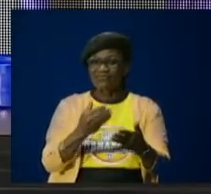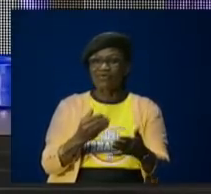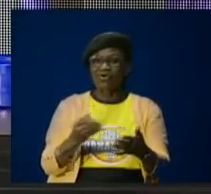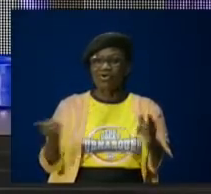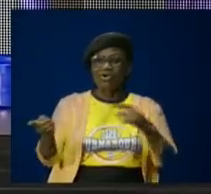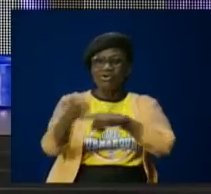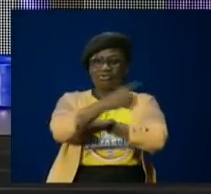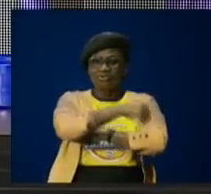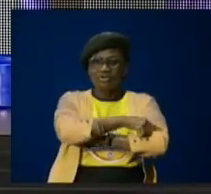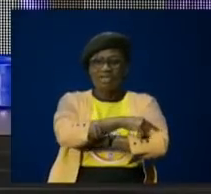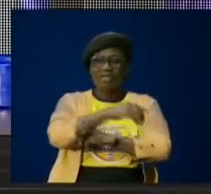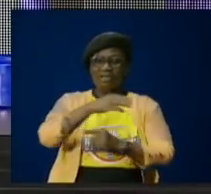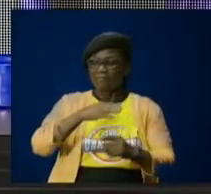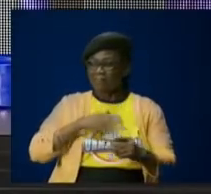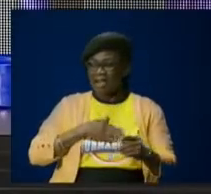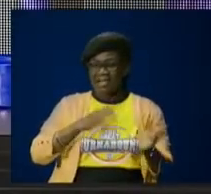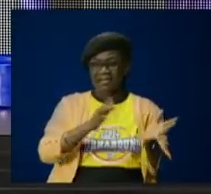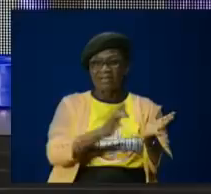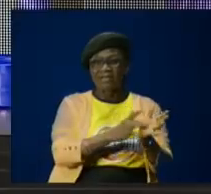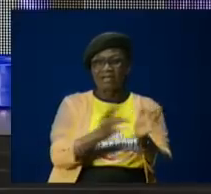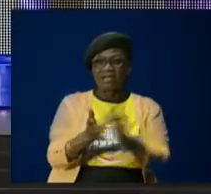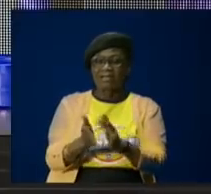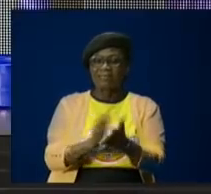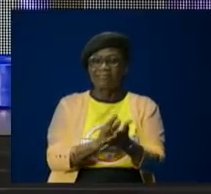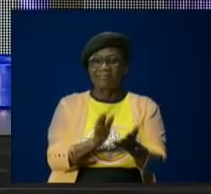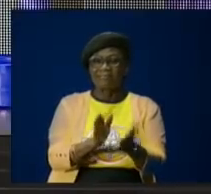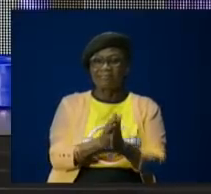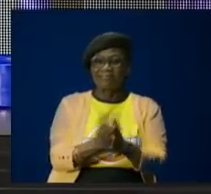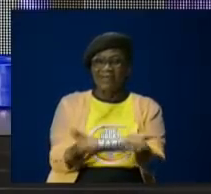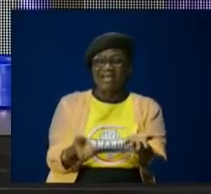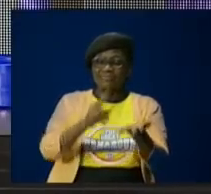chapter 1, verse 28.